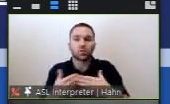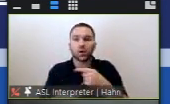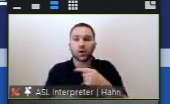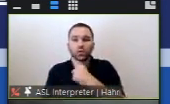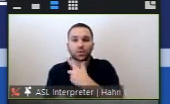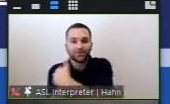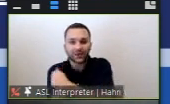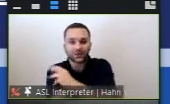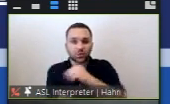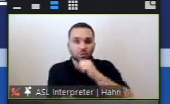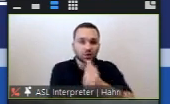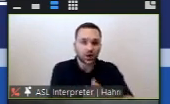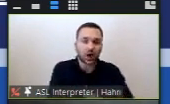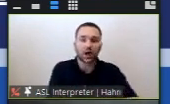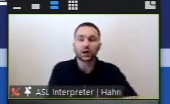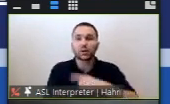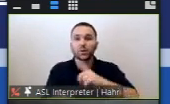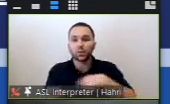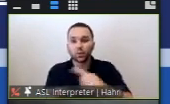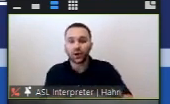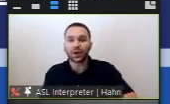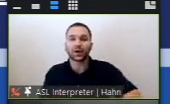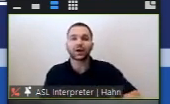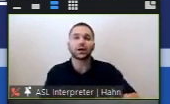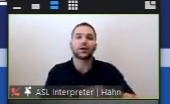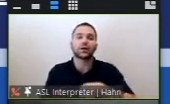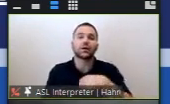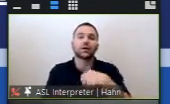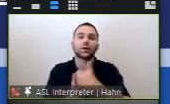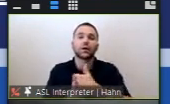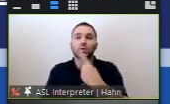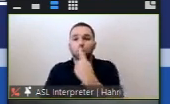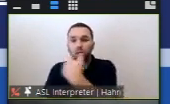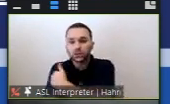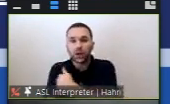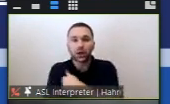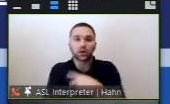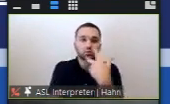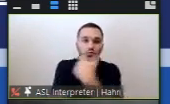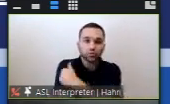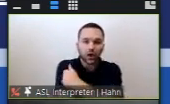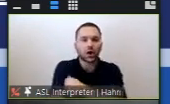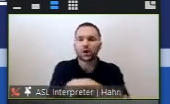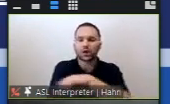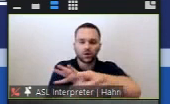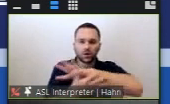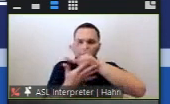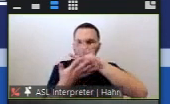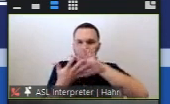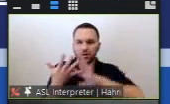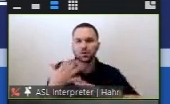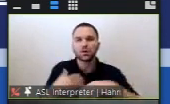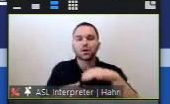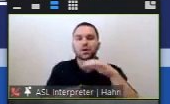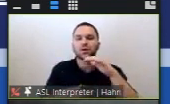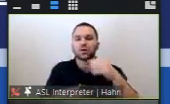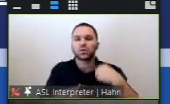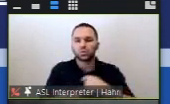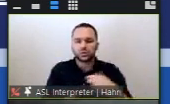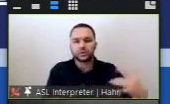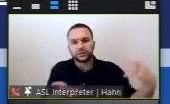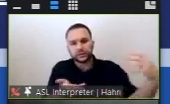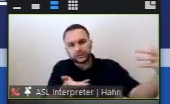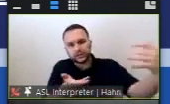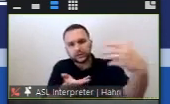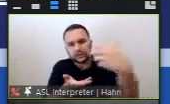of those vaccinations were, whether they were partially vaccinated. And so all of that highest quality data is really what we're pulling into this dashboard,